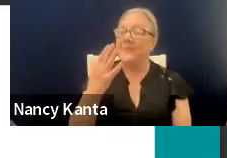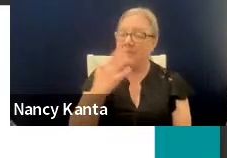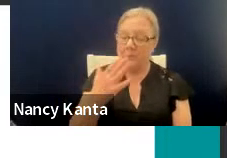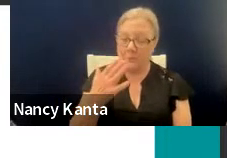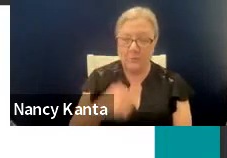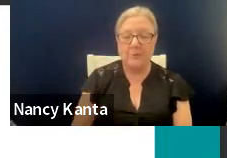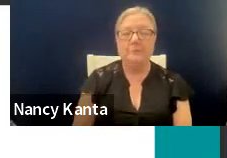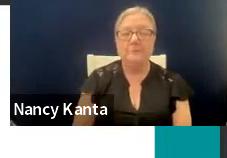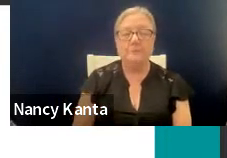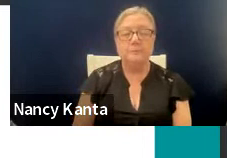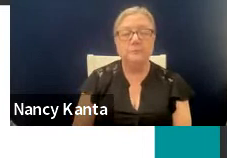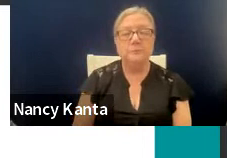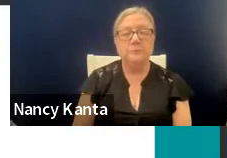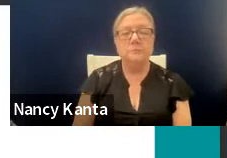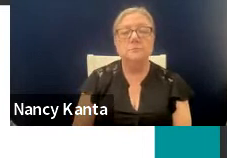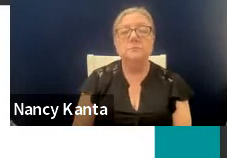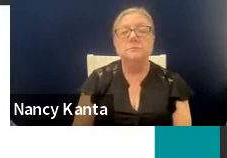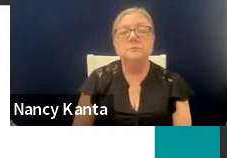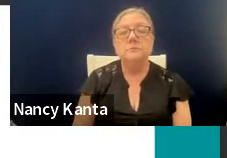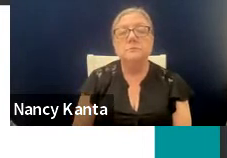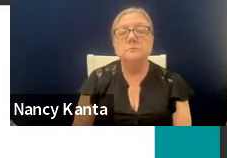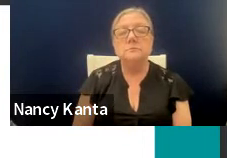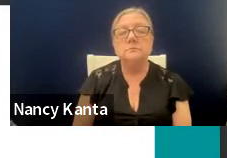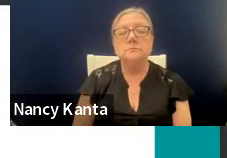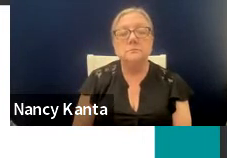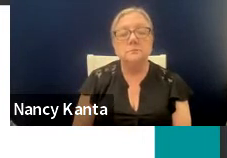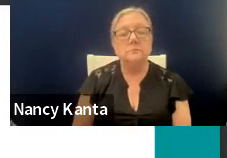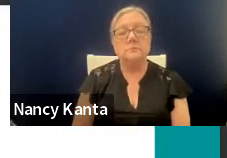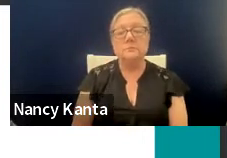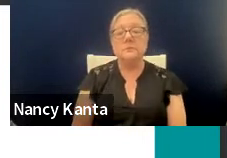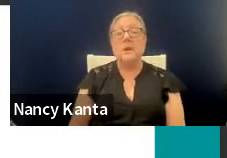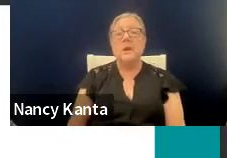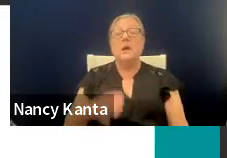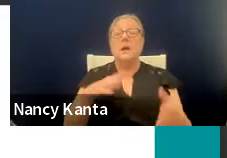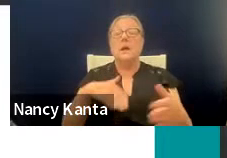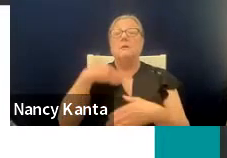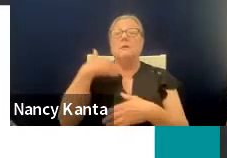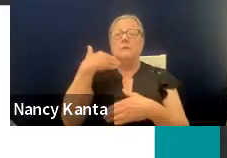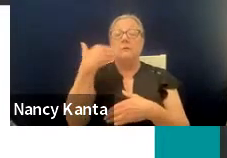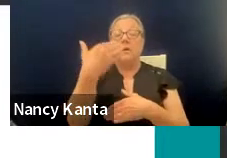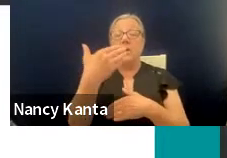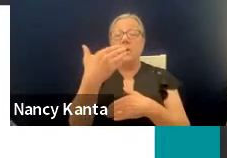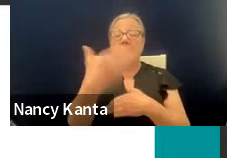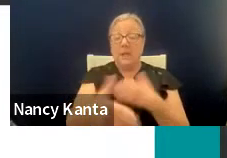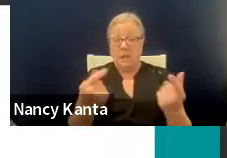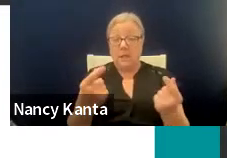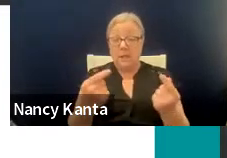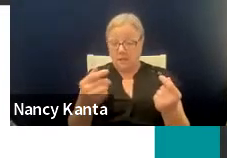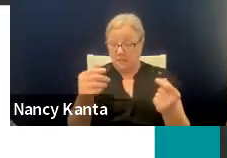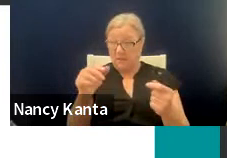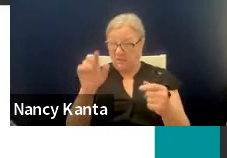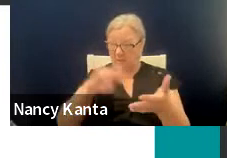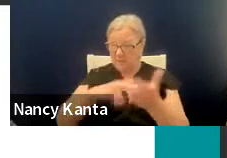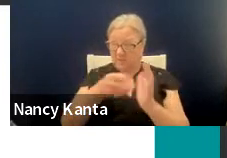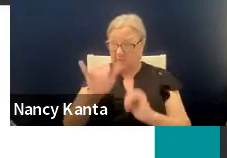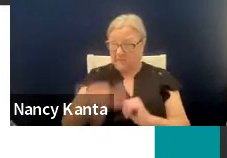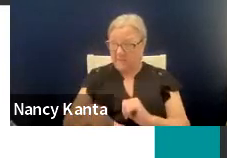I guess as far as next steps, is that what you're saying, Dr. Hunt? Yeah, that's what I'm